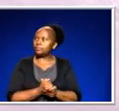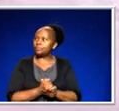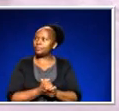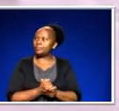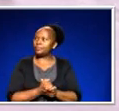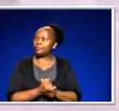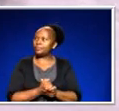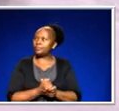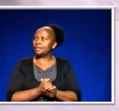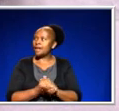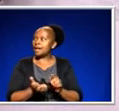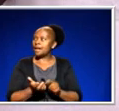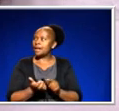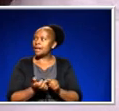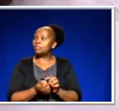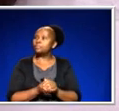and a decimal.